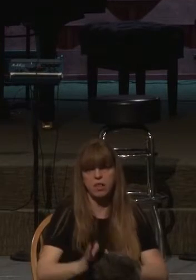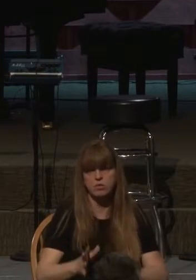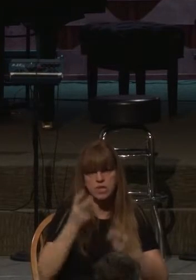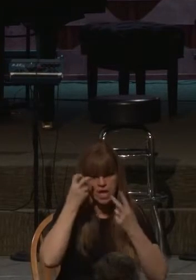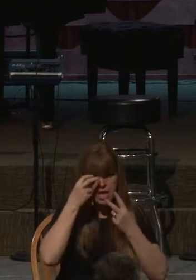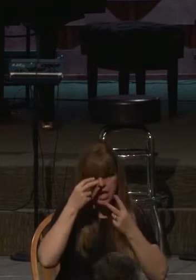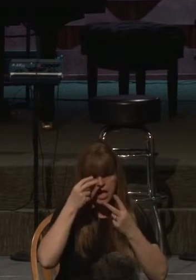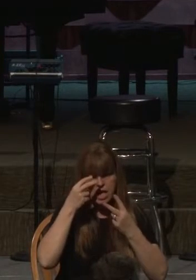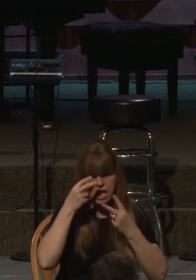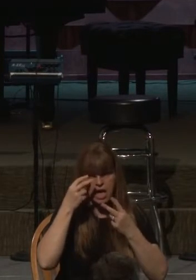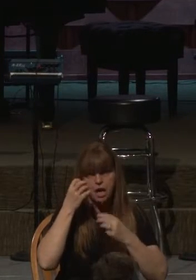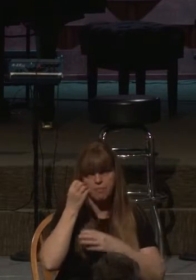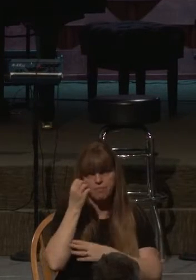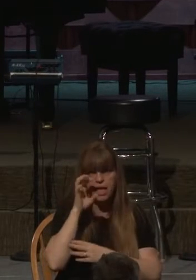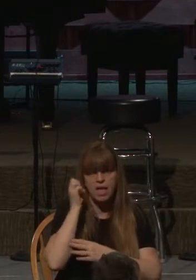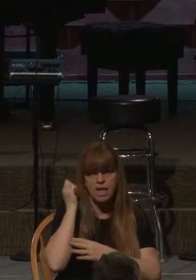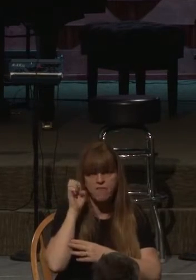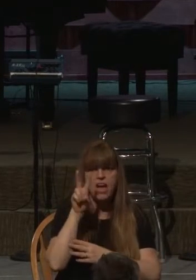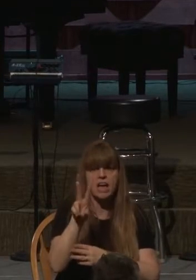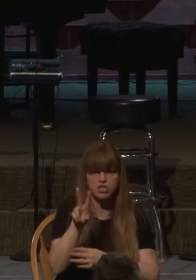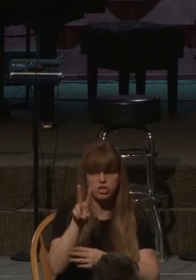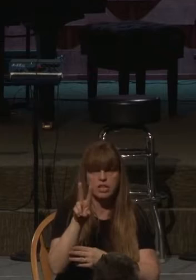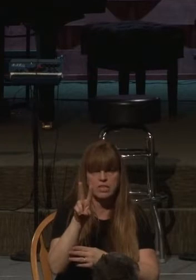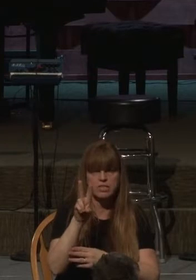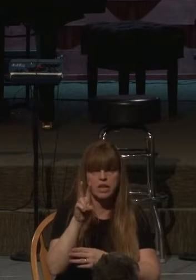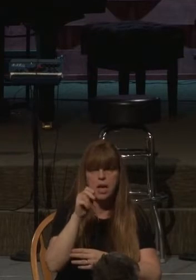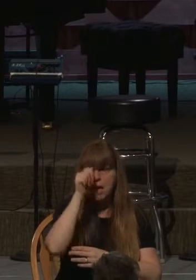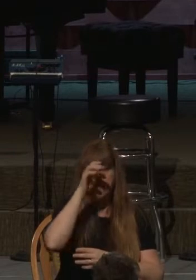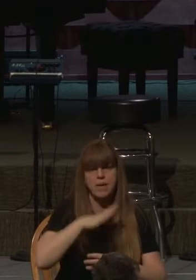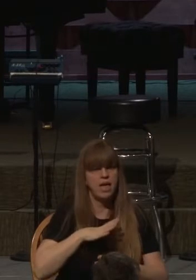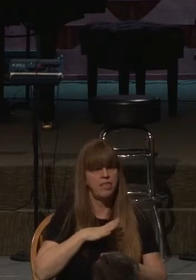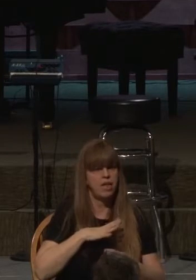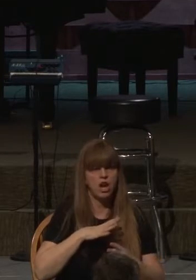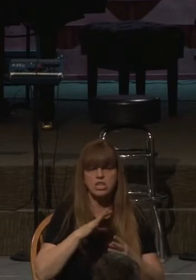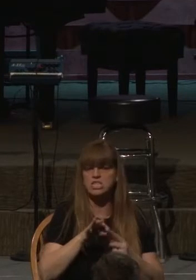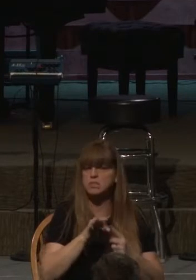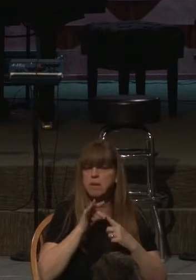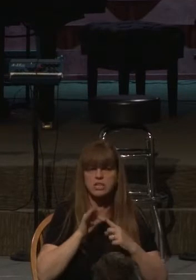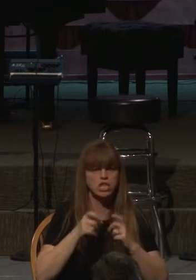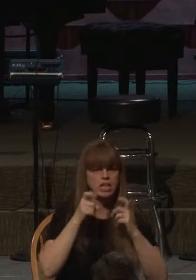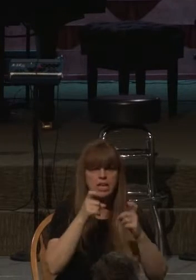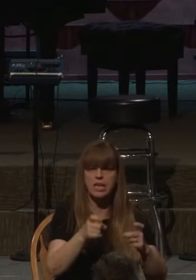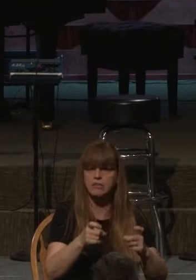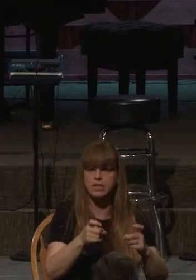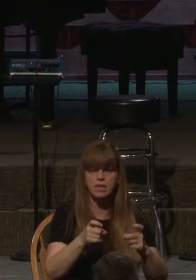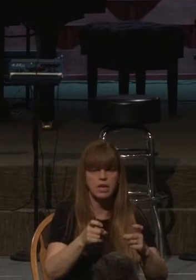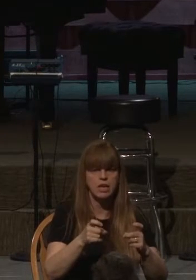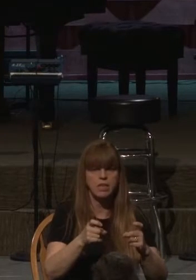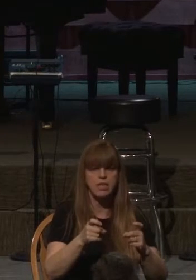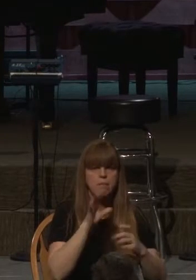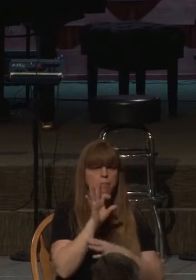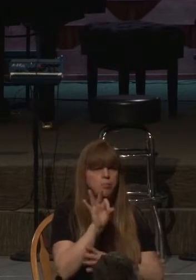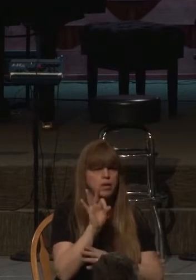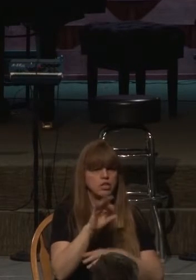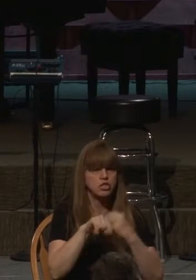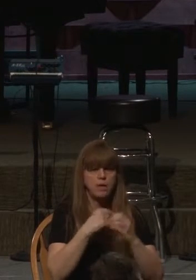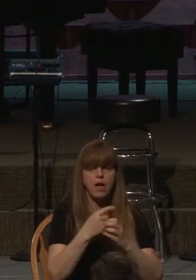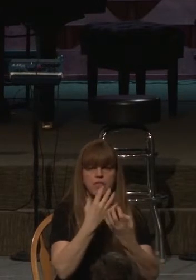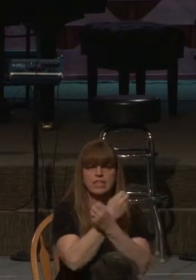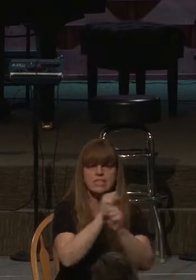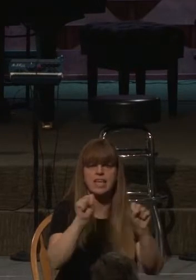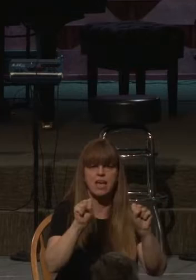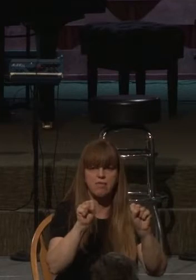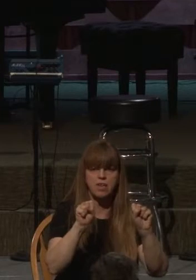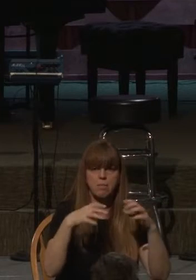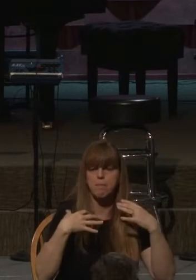Evangelists. Evangelists are those who are uniquely gifted to make known the saving power of the gospel of